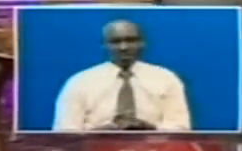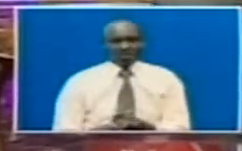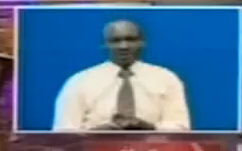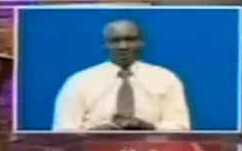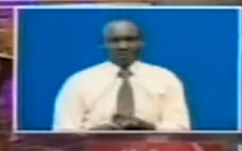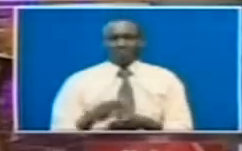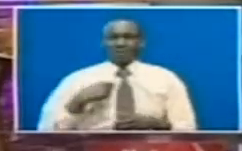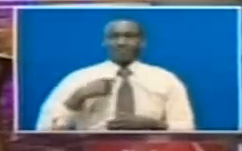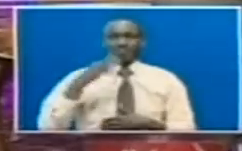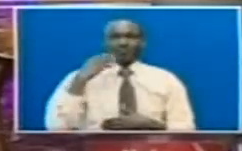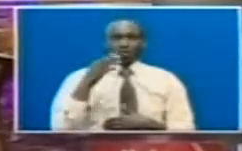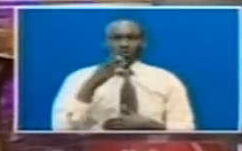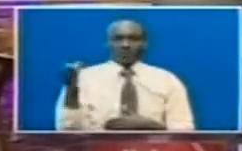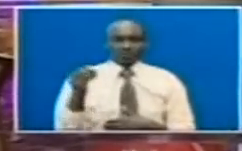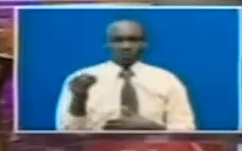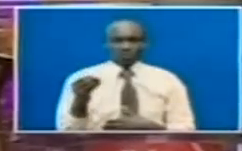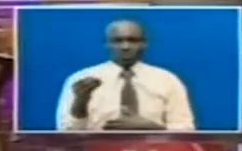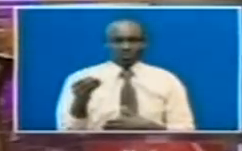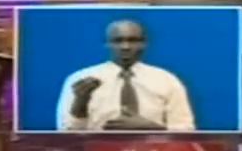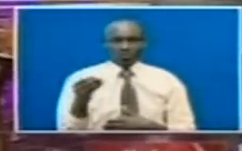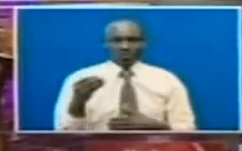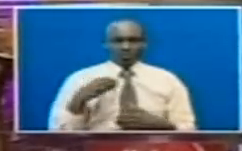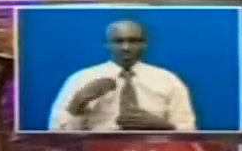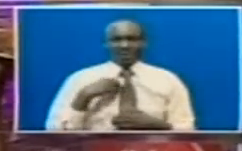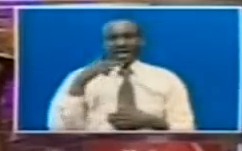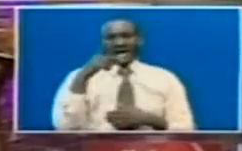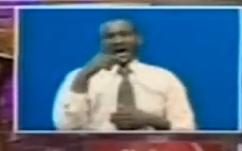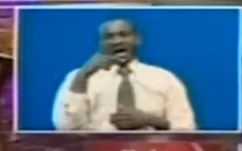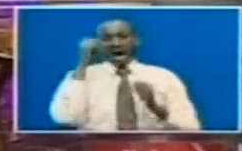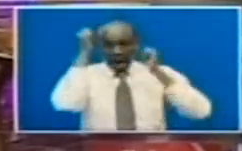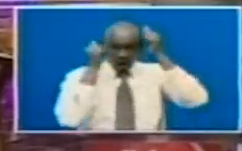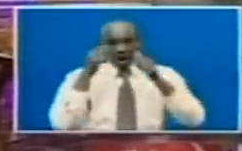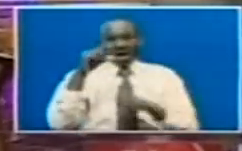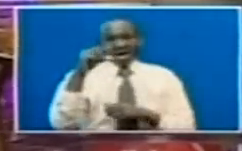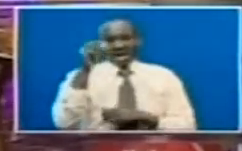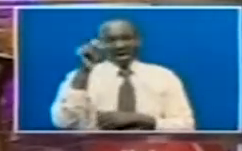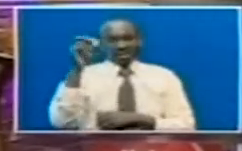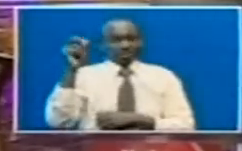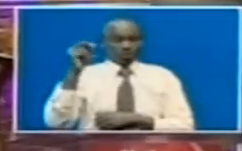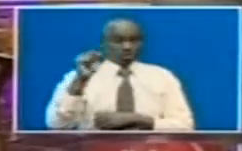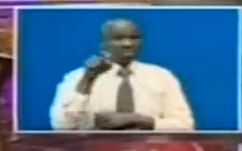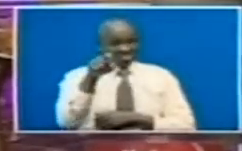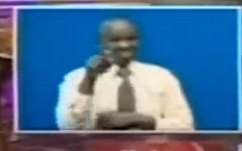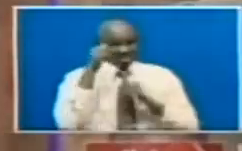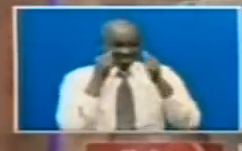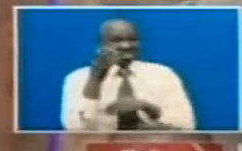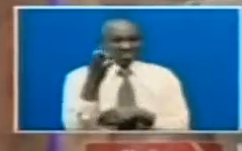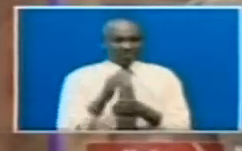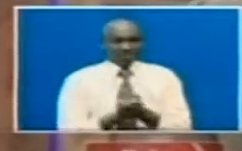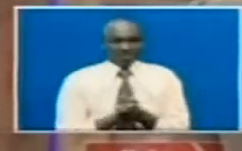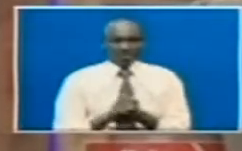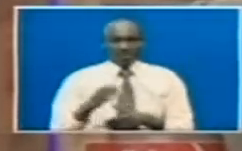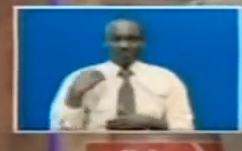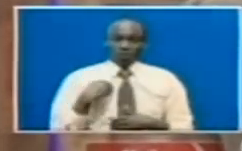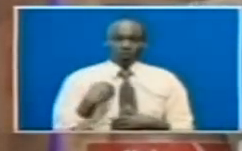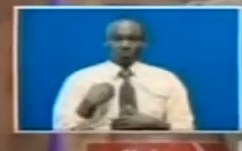1963, nilikuwa kawa wakati, sorry. Wakati uhuru tulipata. I was working with